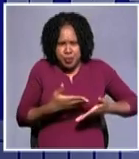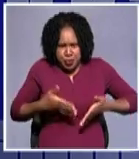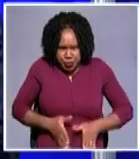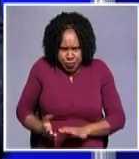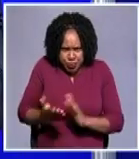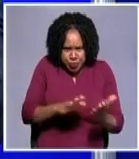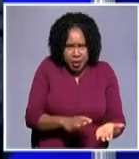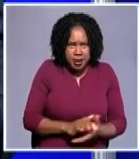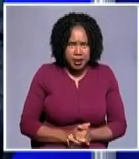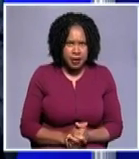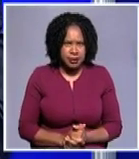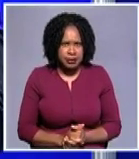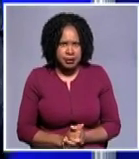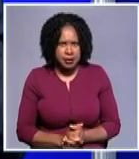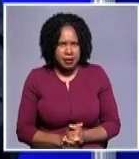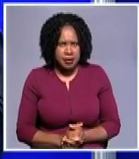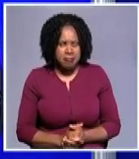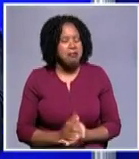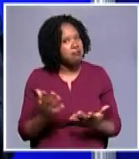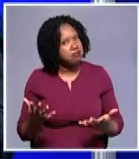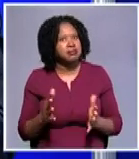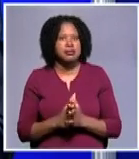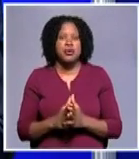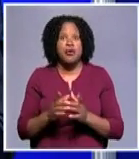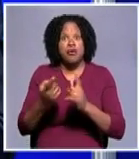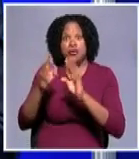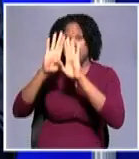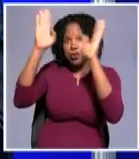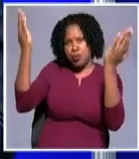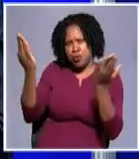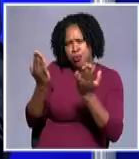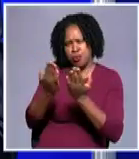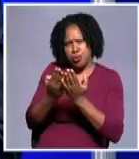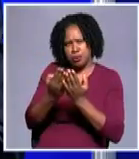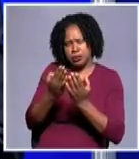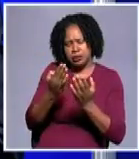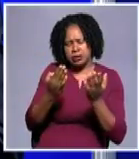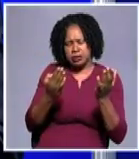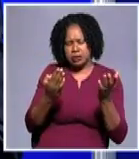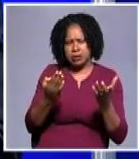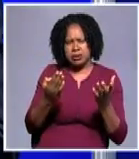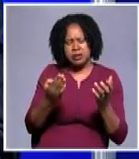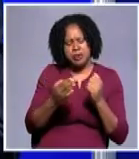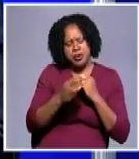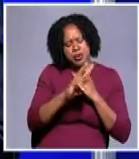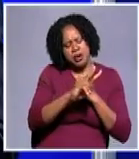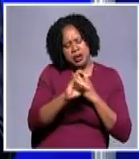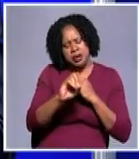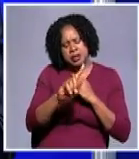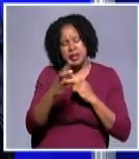concerned? Okay, let's look at the picture from the global angle. Mm-hmm. The fact that in